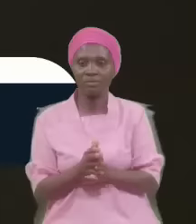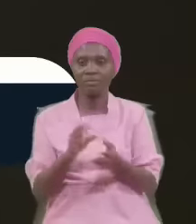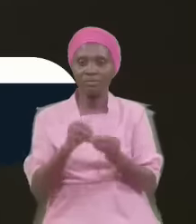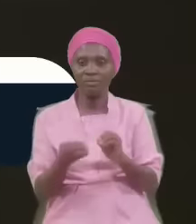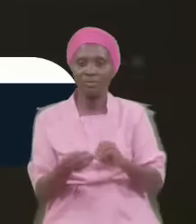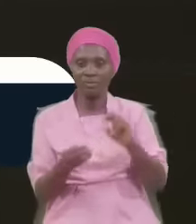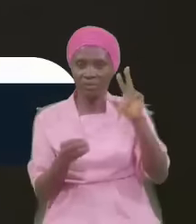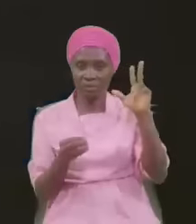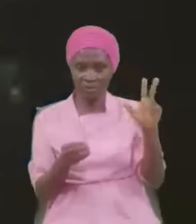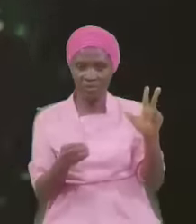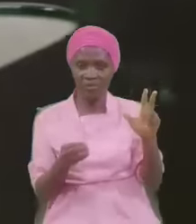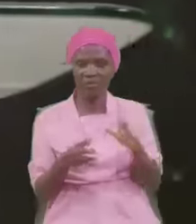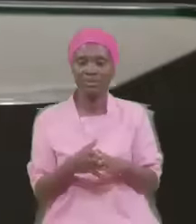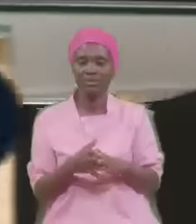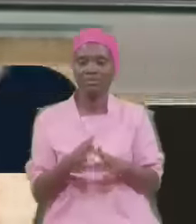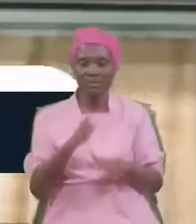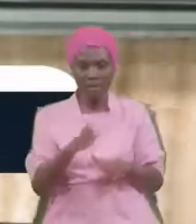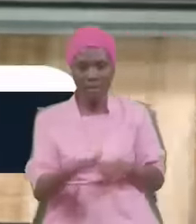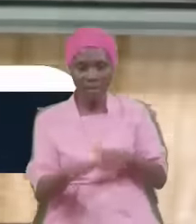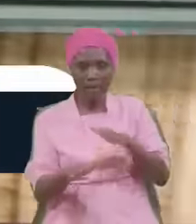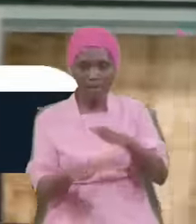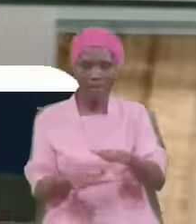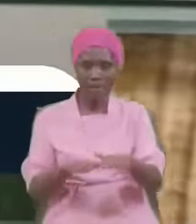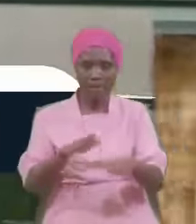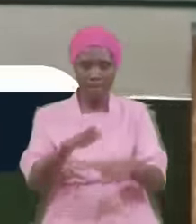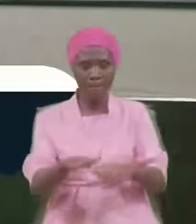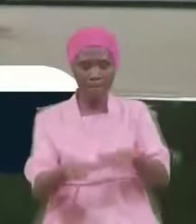Number three is step by step,